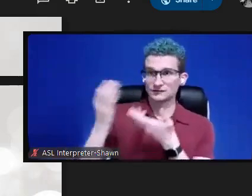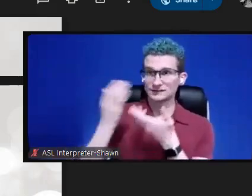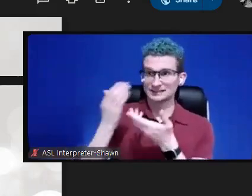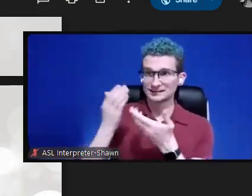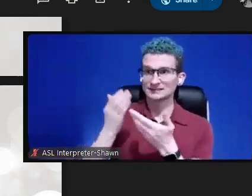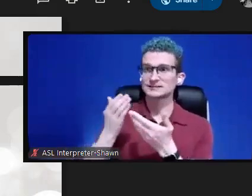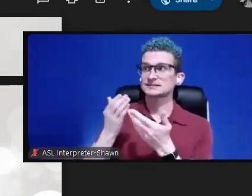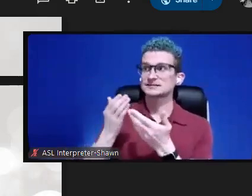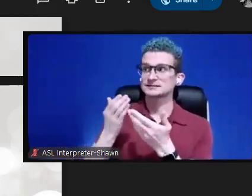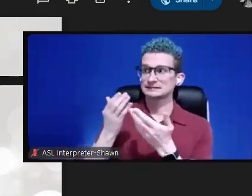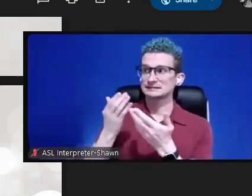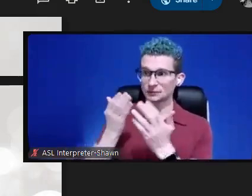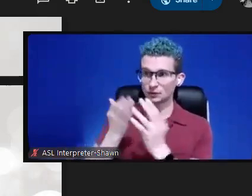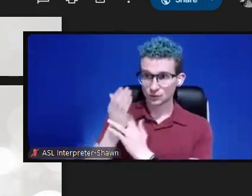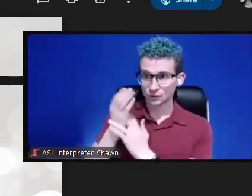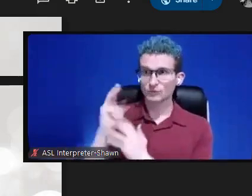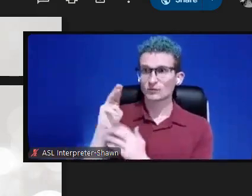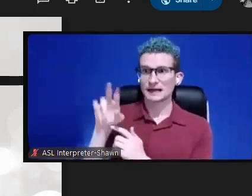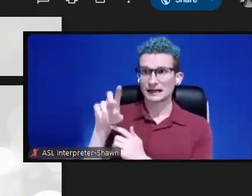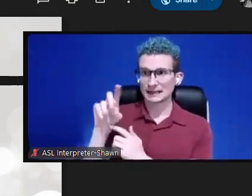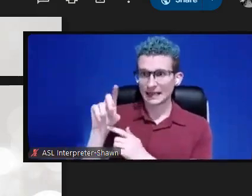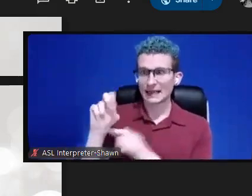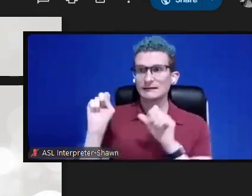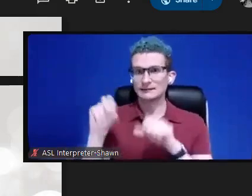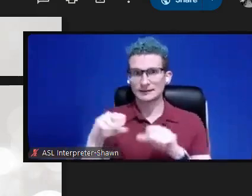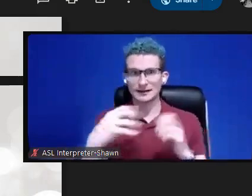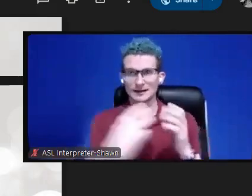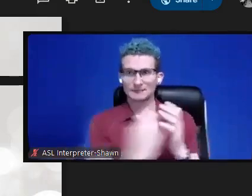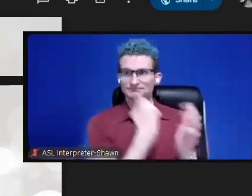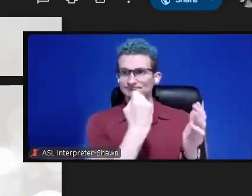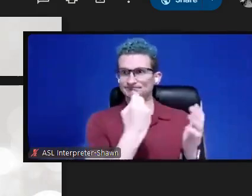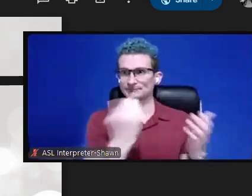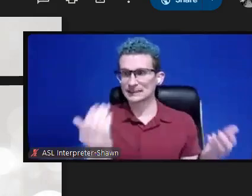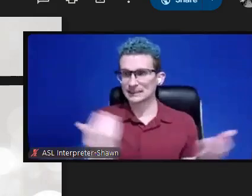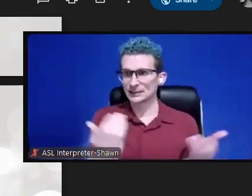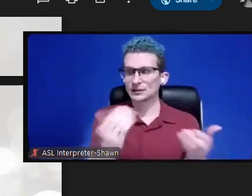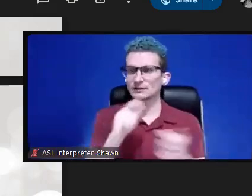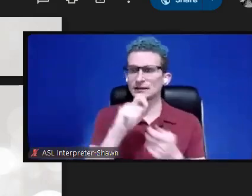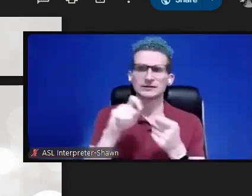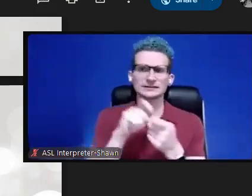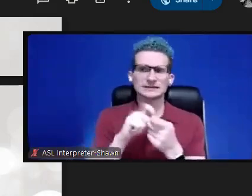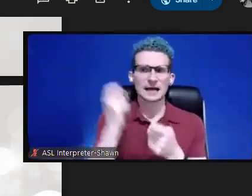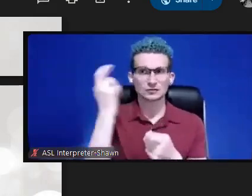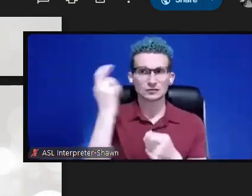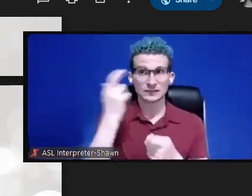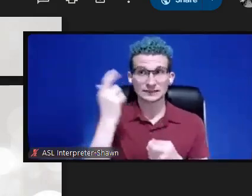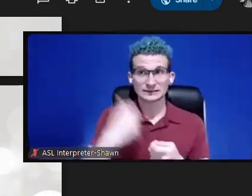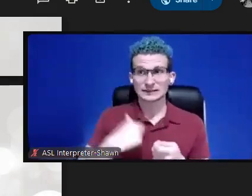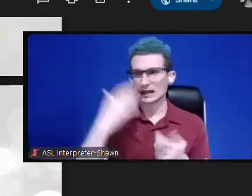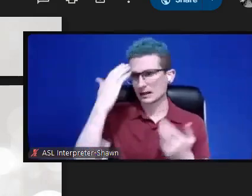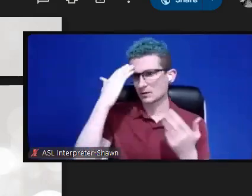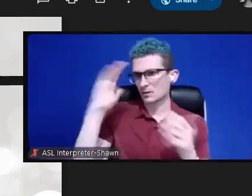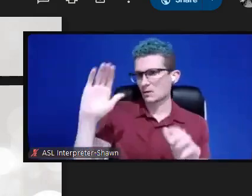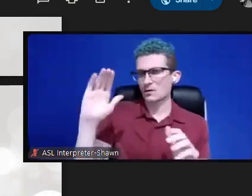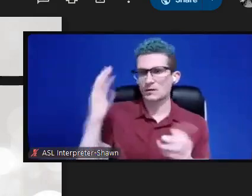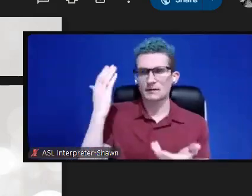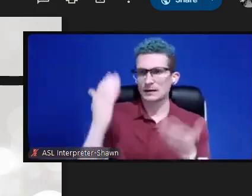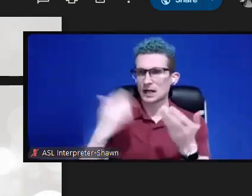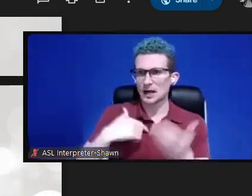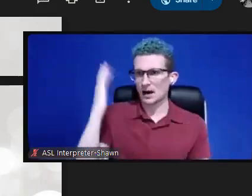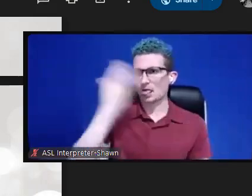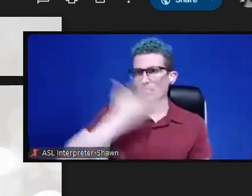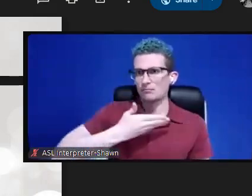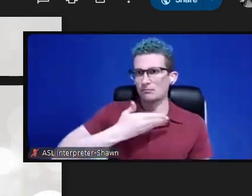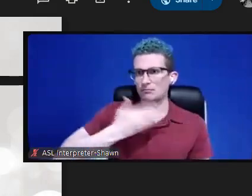way. I don't know the exact reasoning though, and I may be missing something there. So I'll follow up with Lindsay on the history of